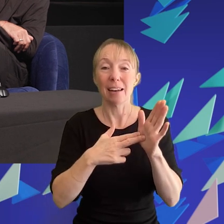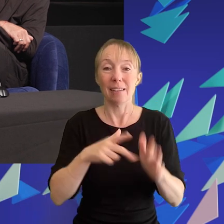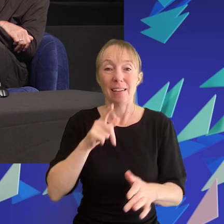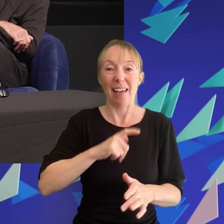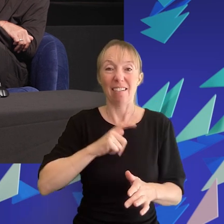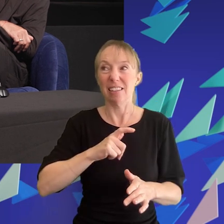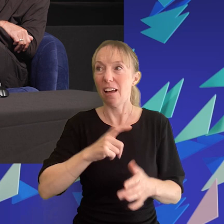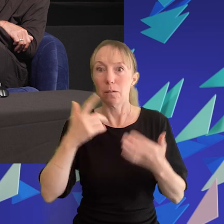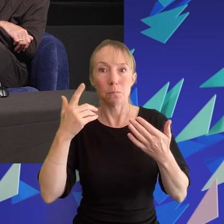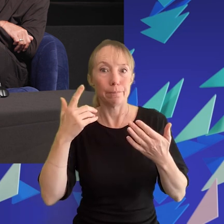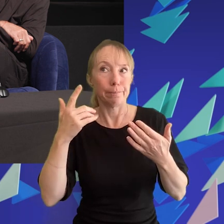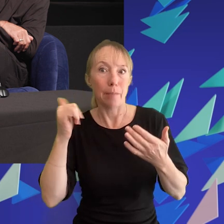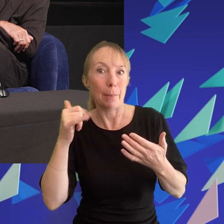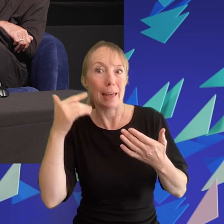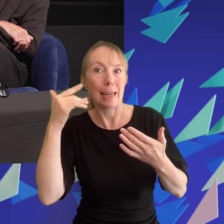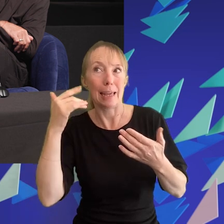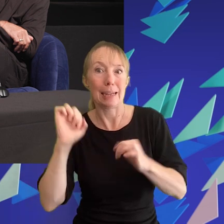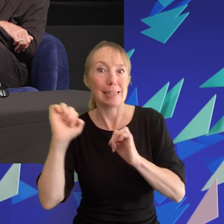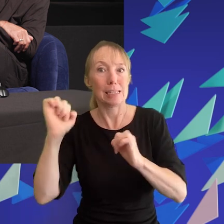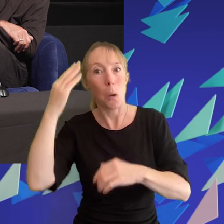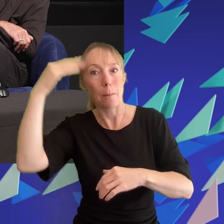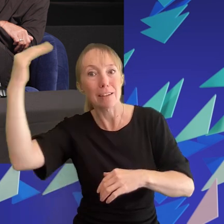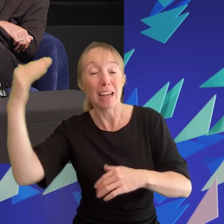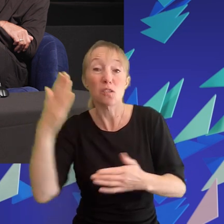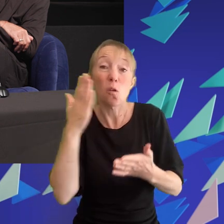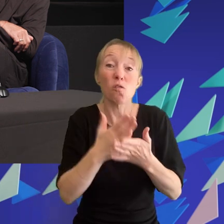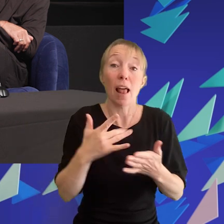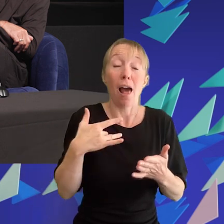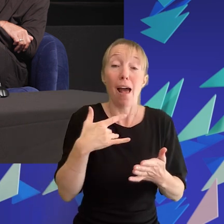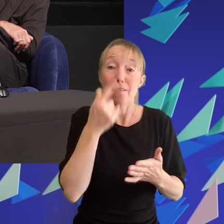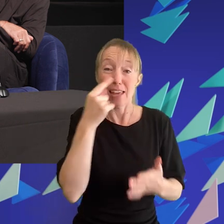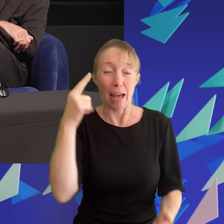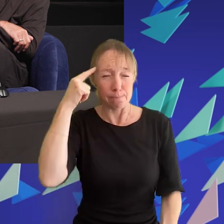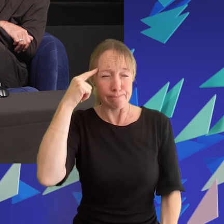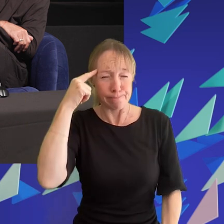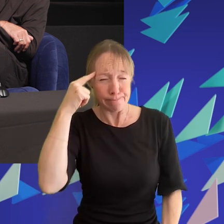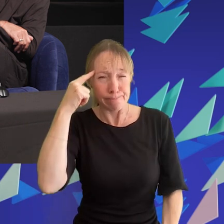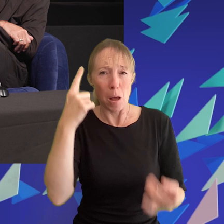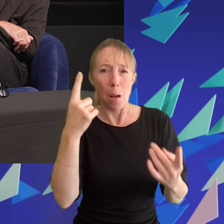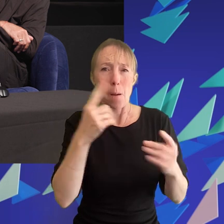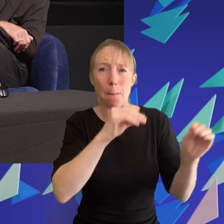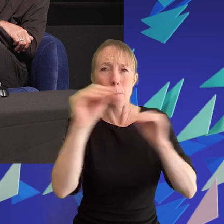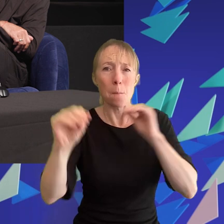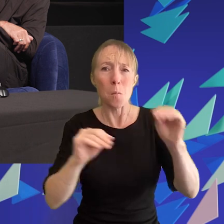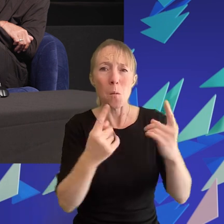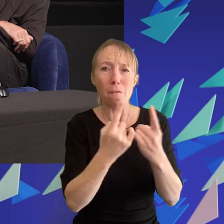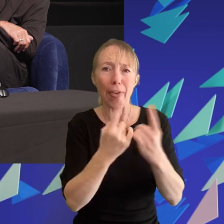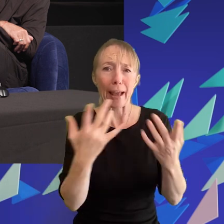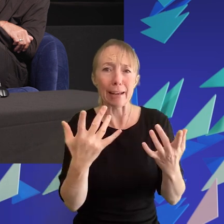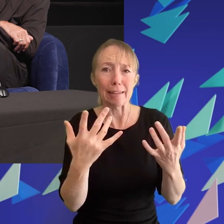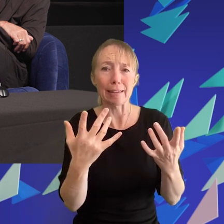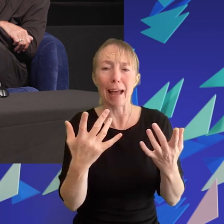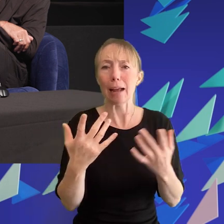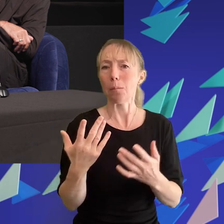in his own imagination or in reality, can move things with telekinesis. And moving on to your most recent